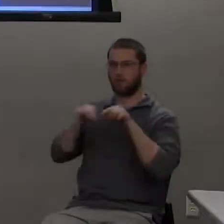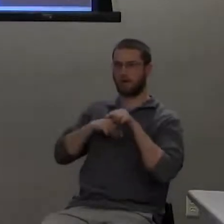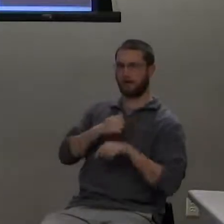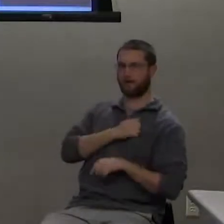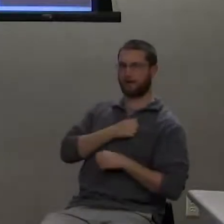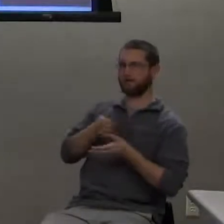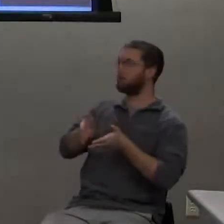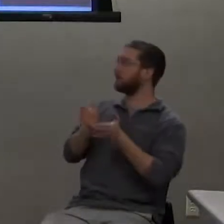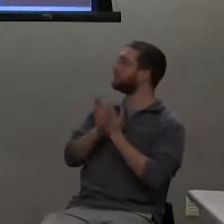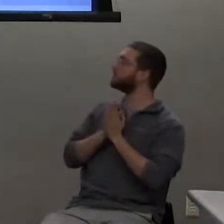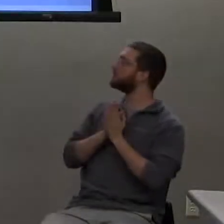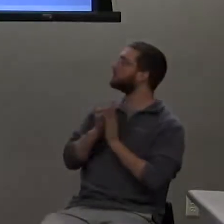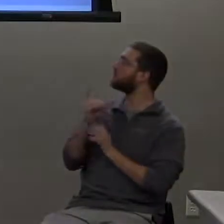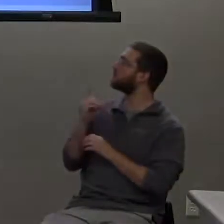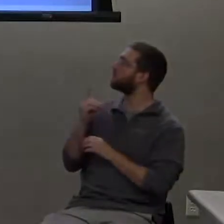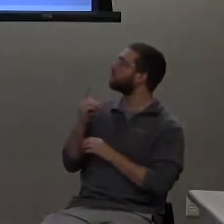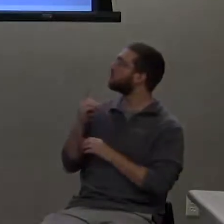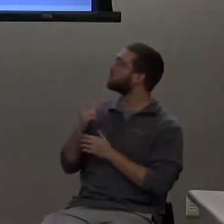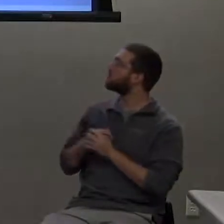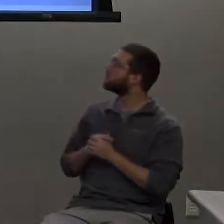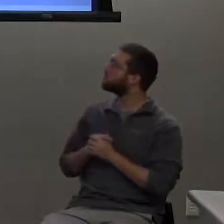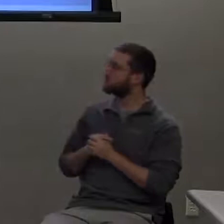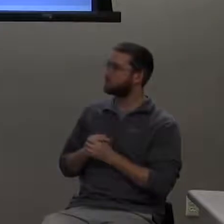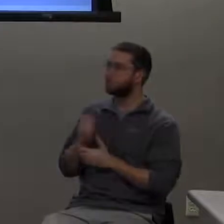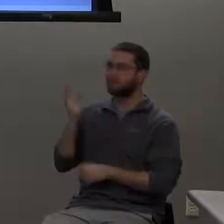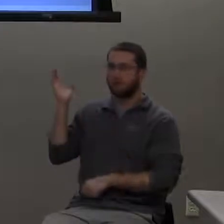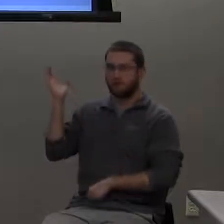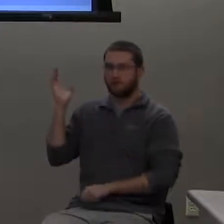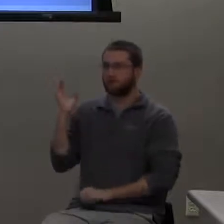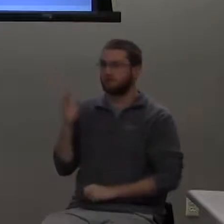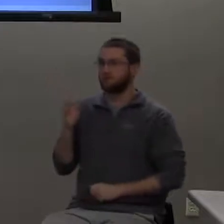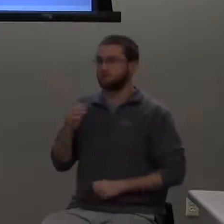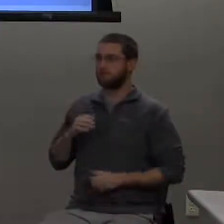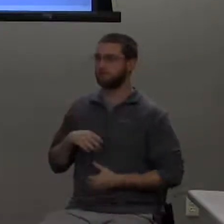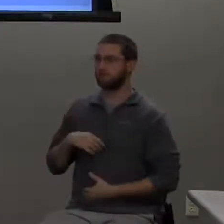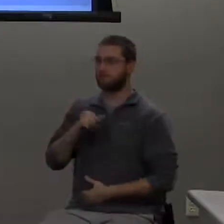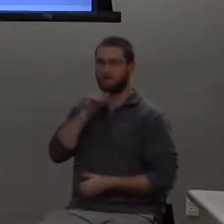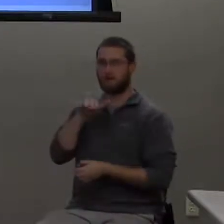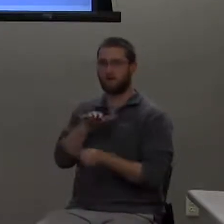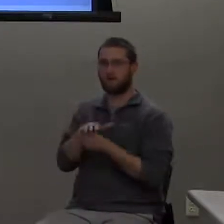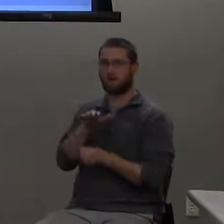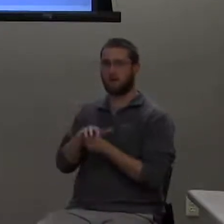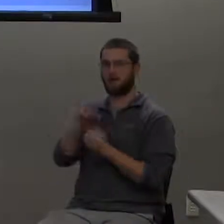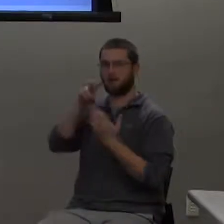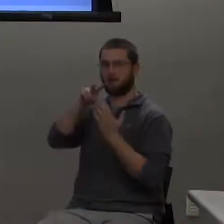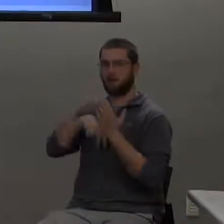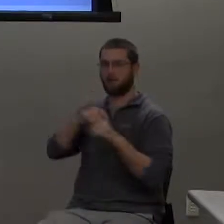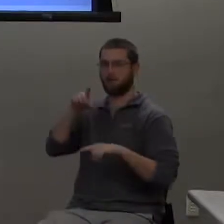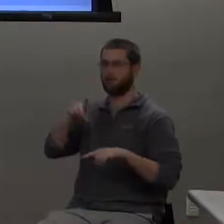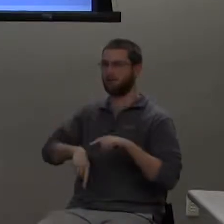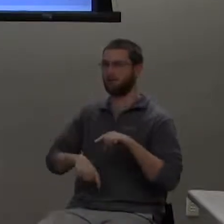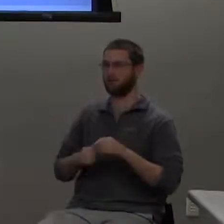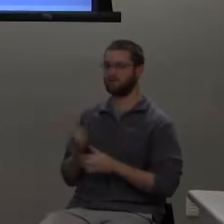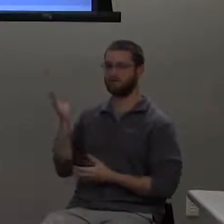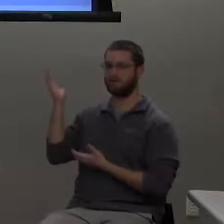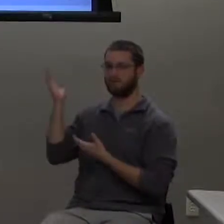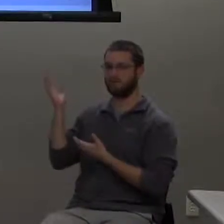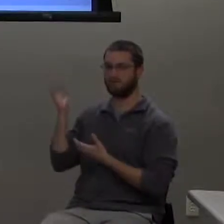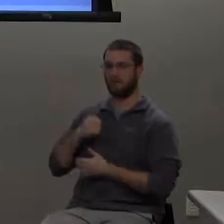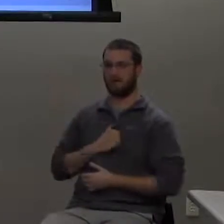sir. Two. Go back to one. Yeah. That was not up to long enough to read it. Oh, I'm sorry.